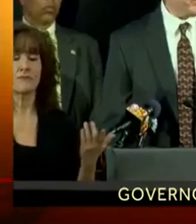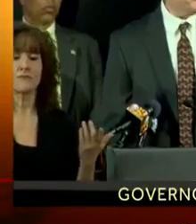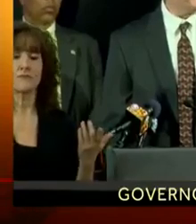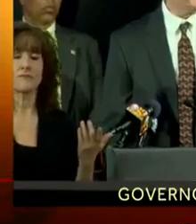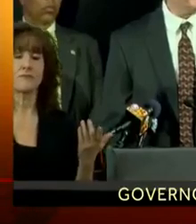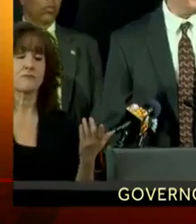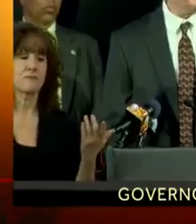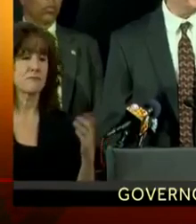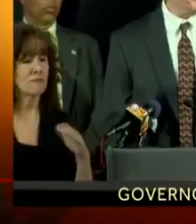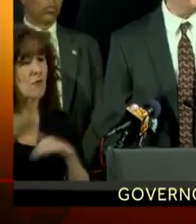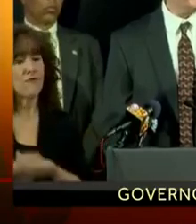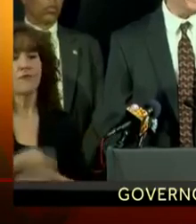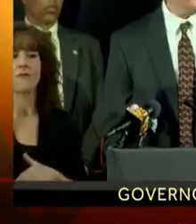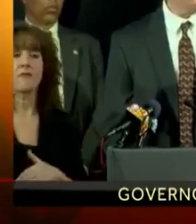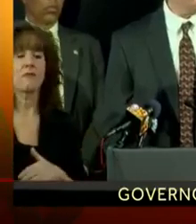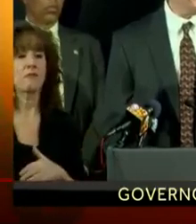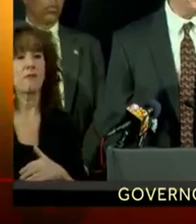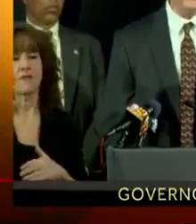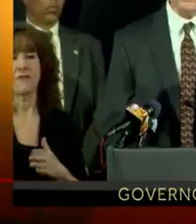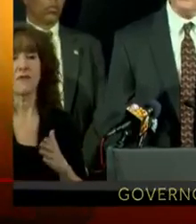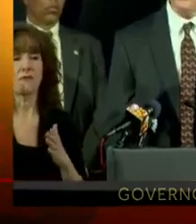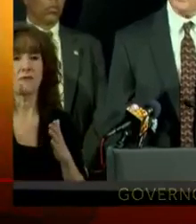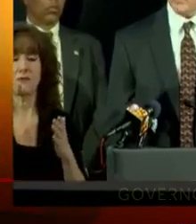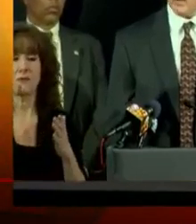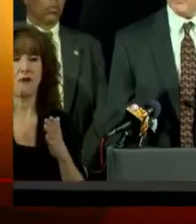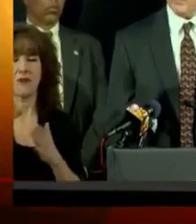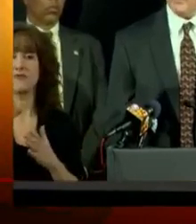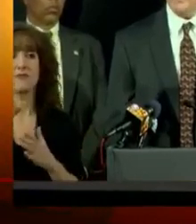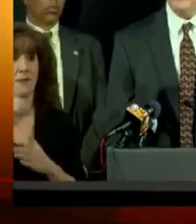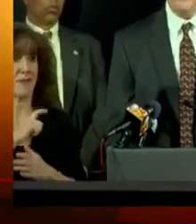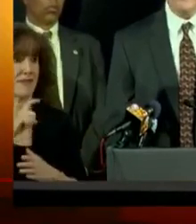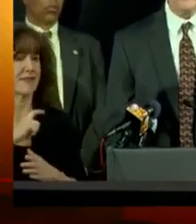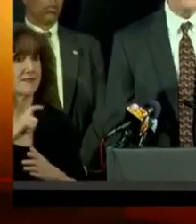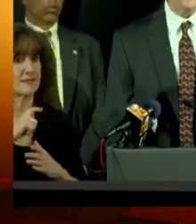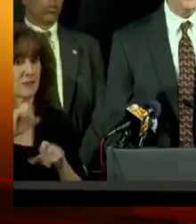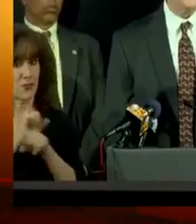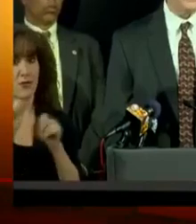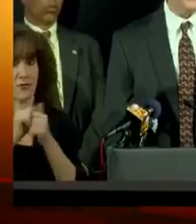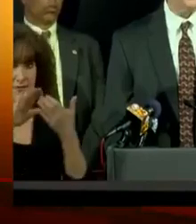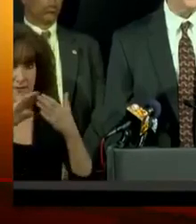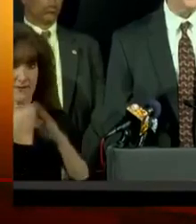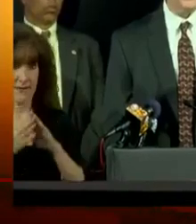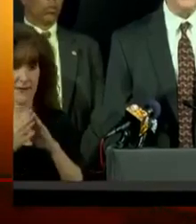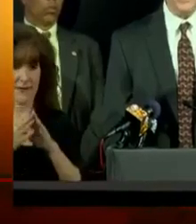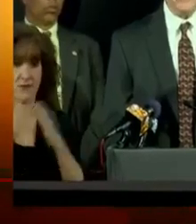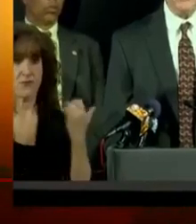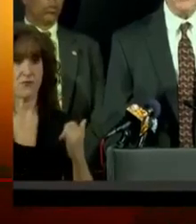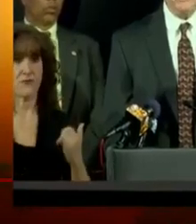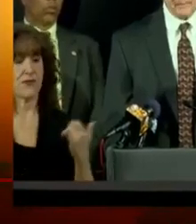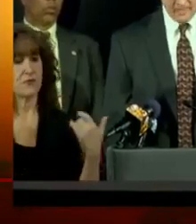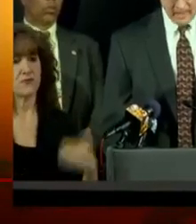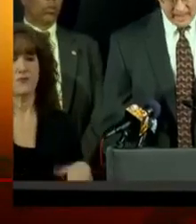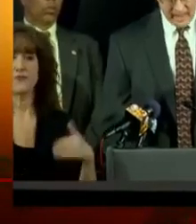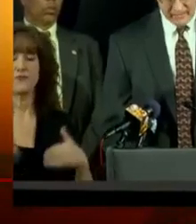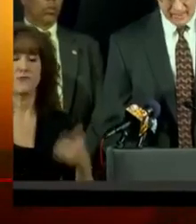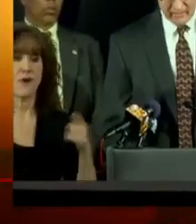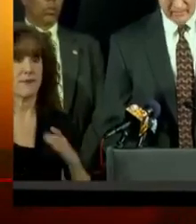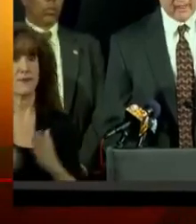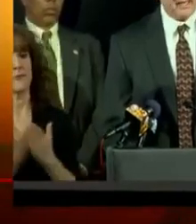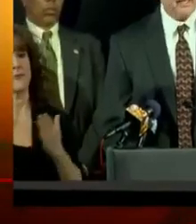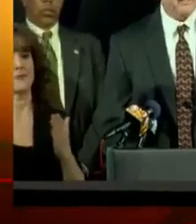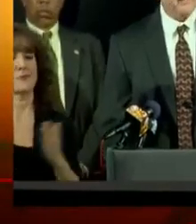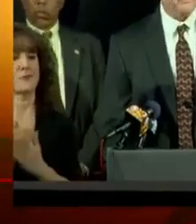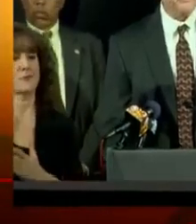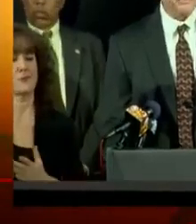over 400 state policing agencies in the city working with them. Today turned another chapter, and as the